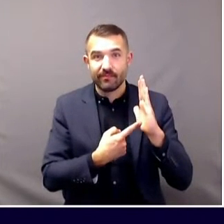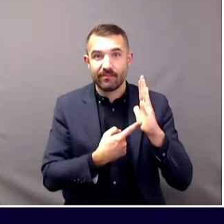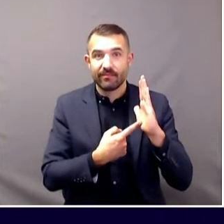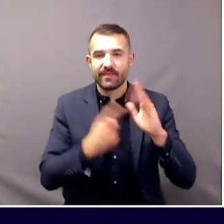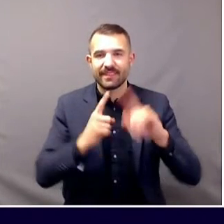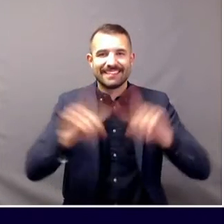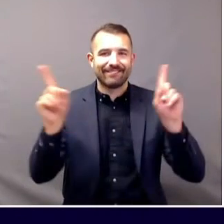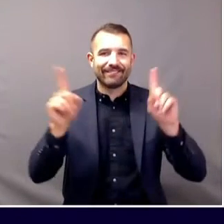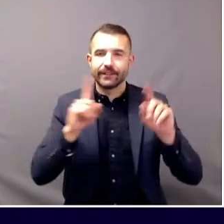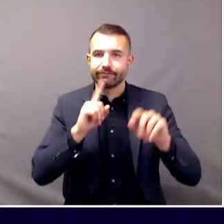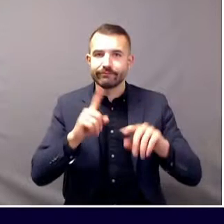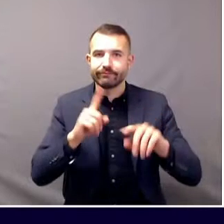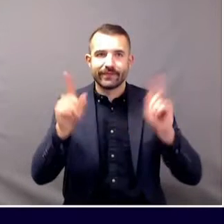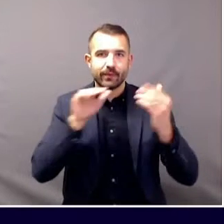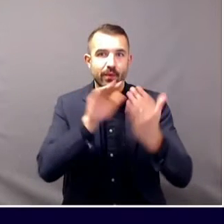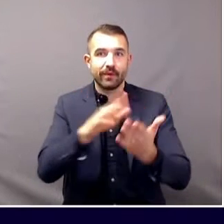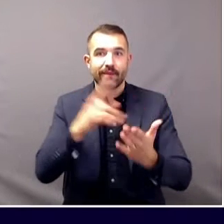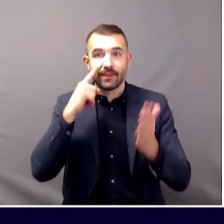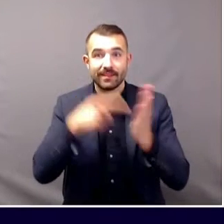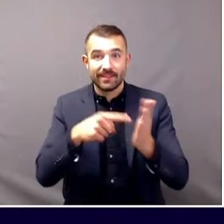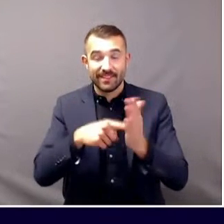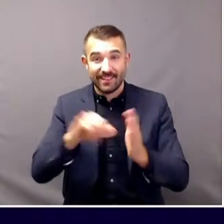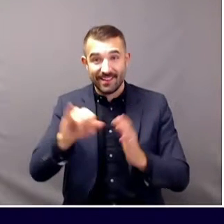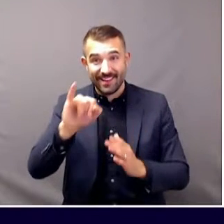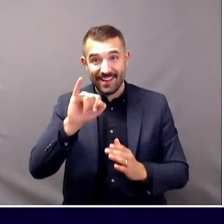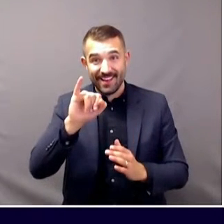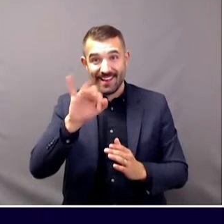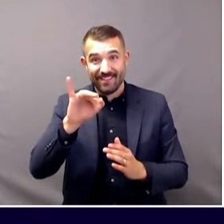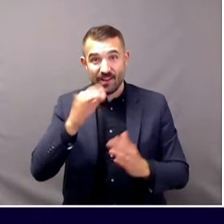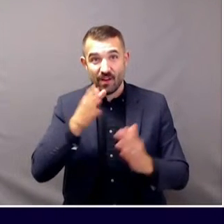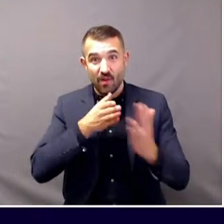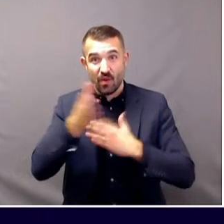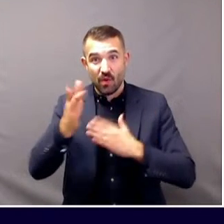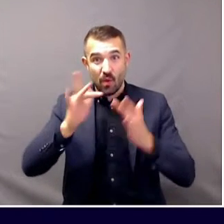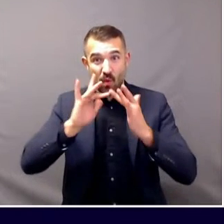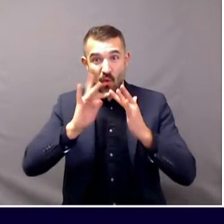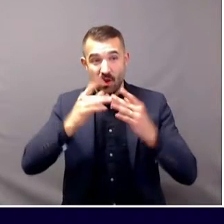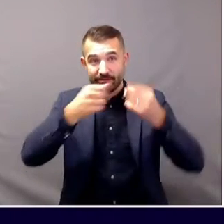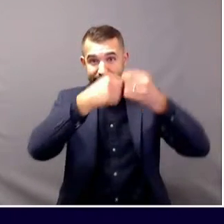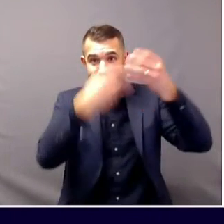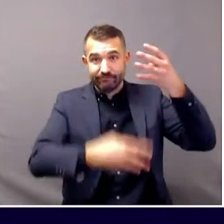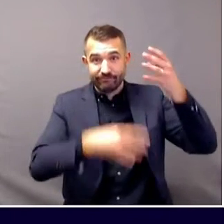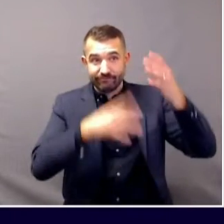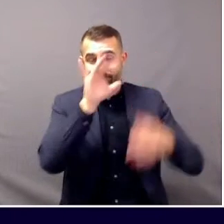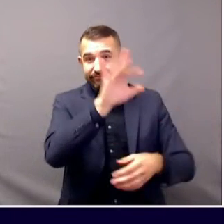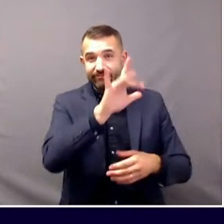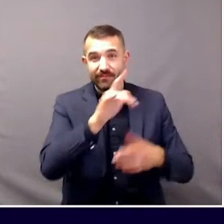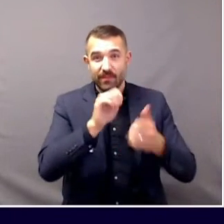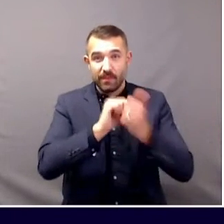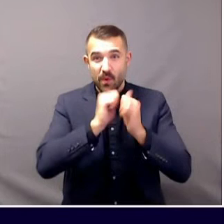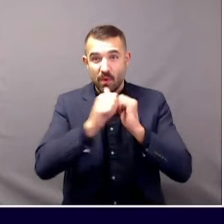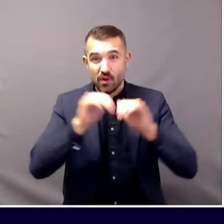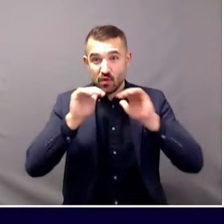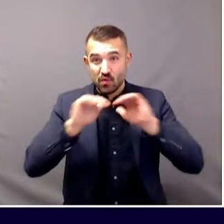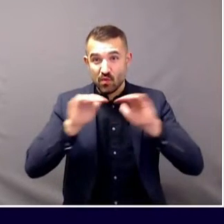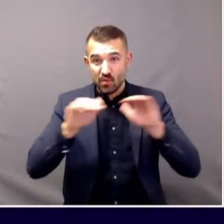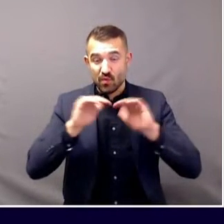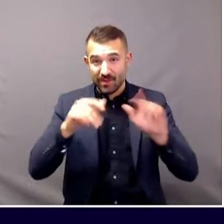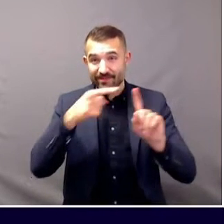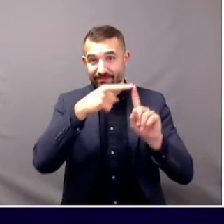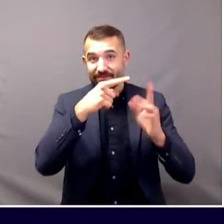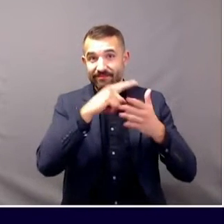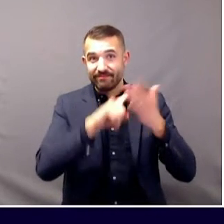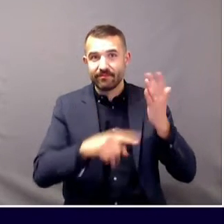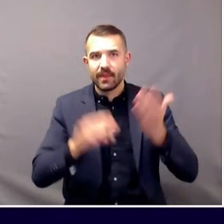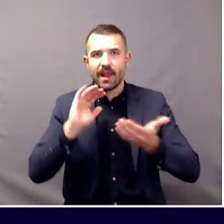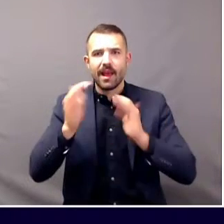levels of activity. So we are trying to listen to the feedback that we've gotten and adjust as needed. We did